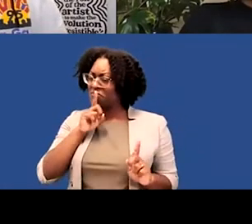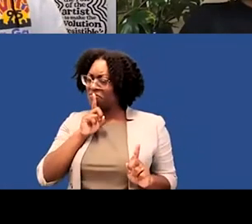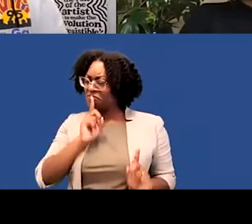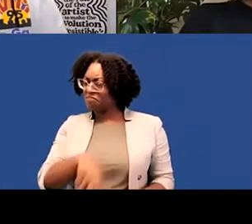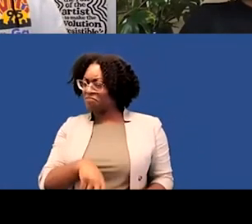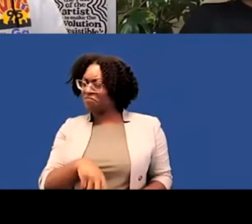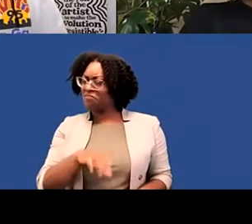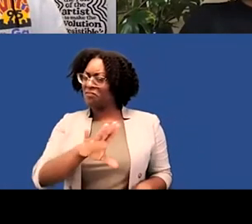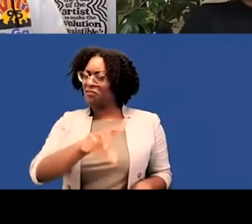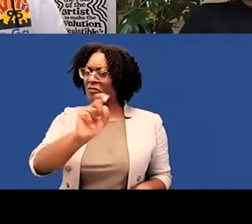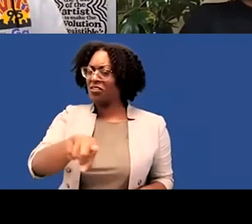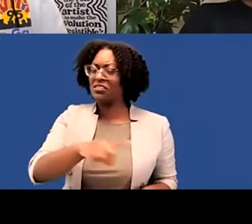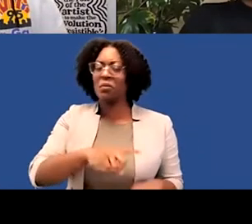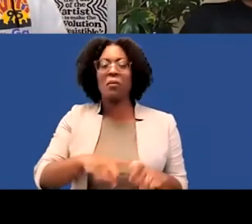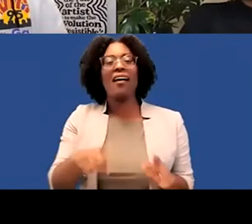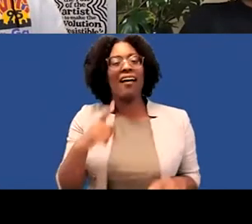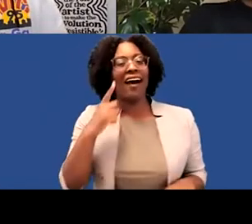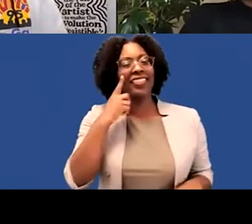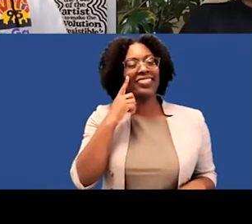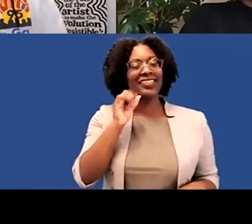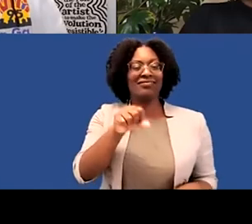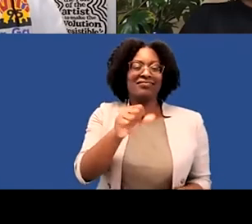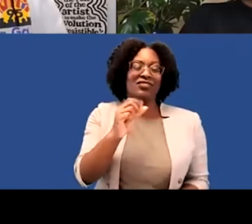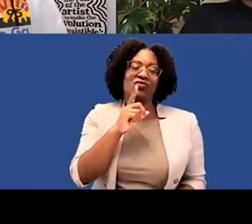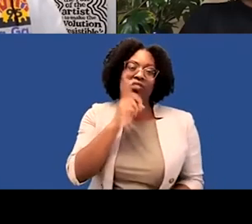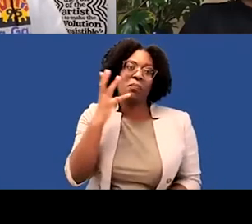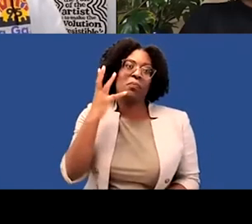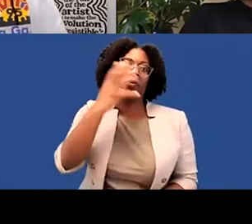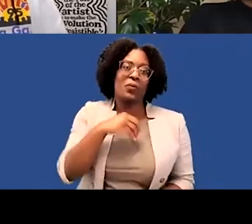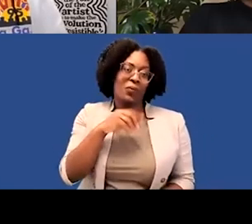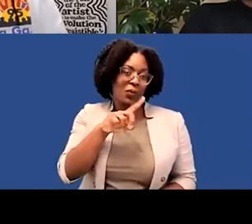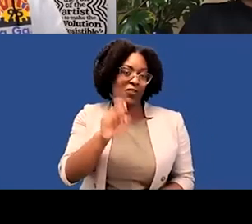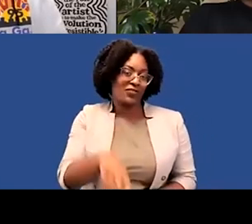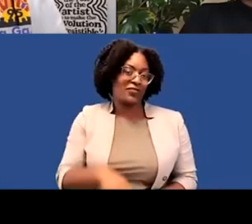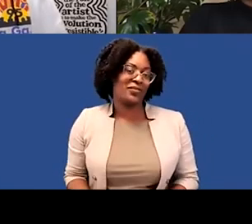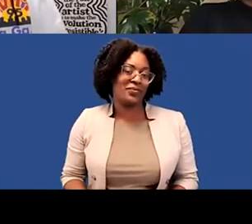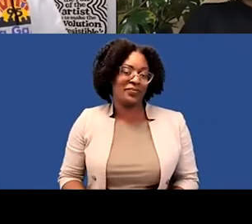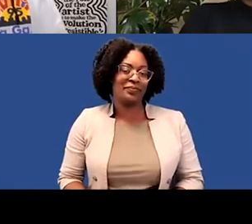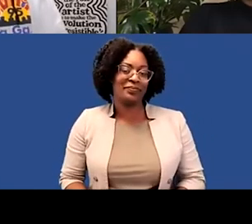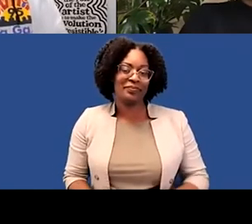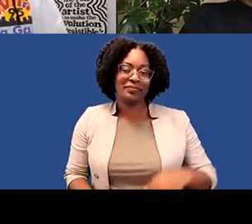think that's a beautiful prompt. So thank you for that.